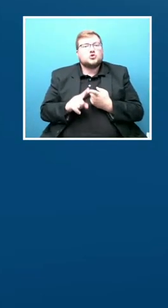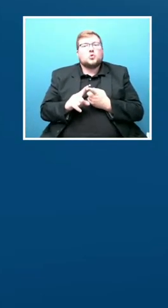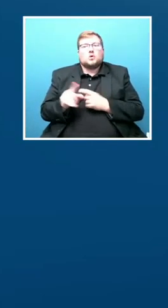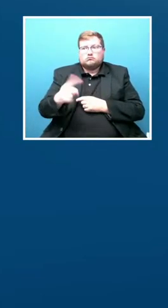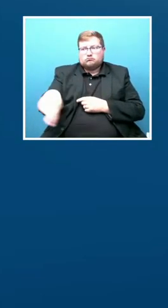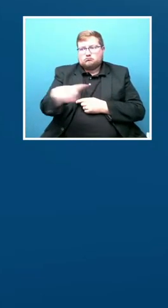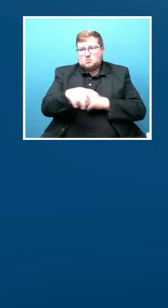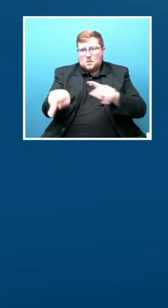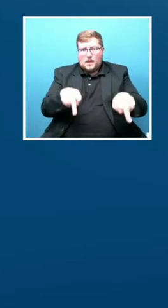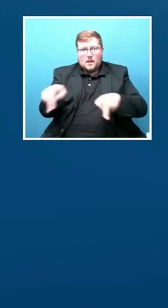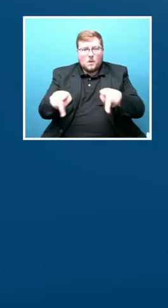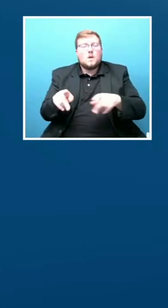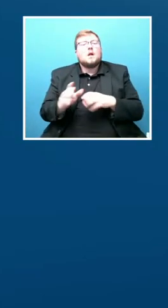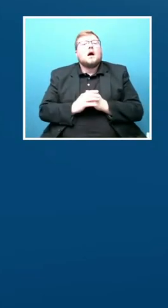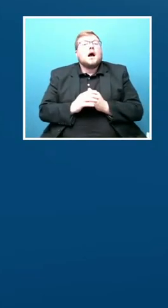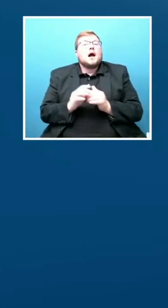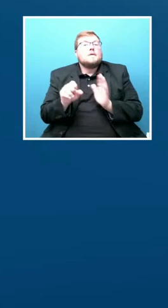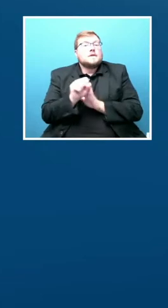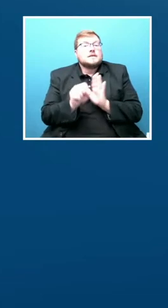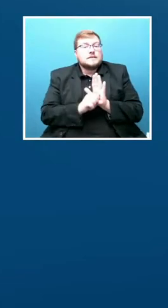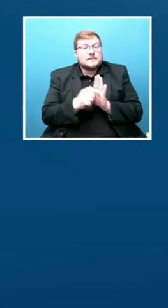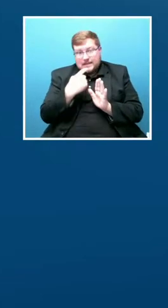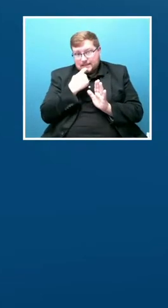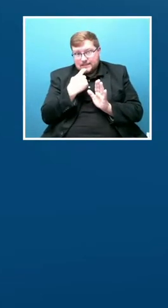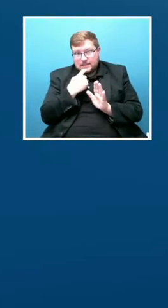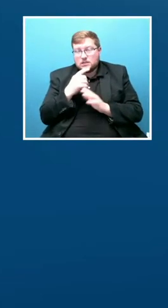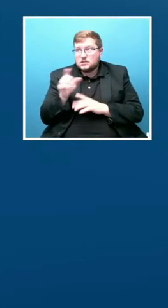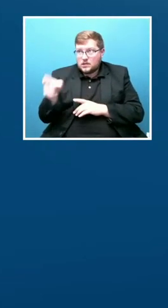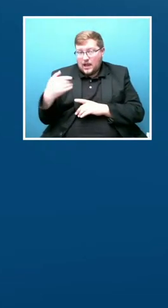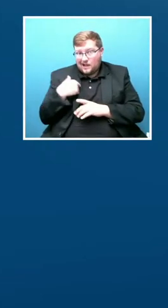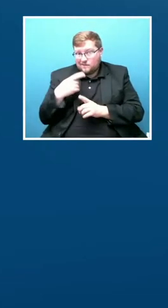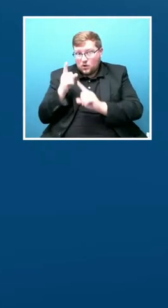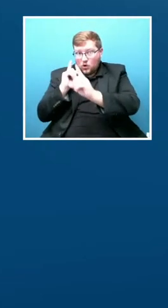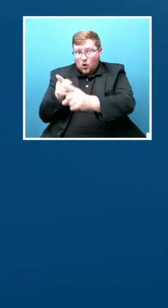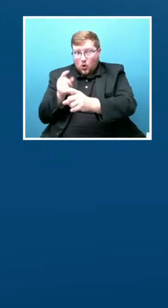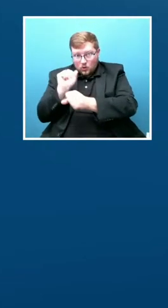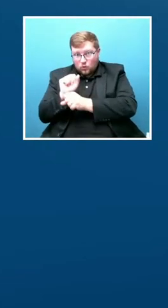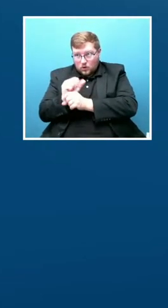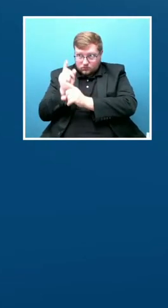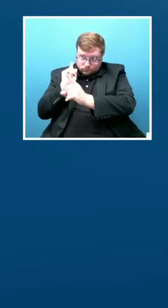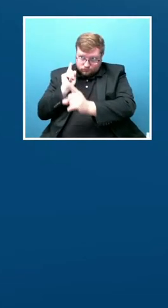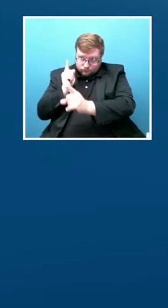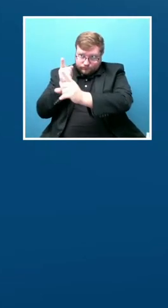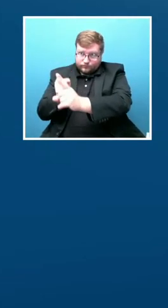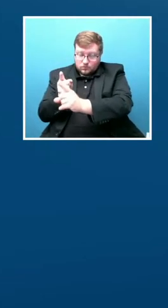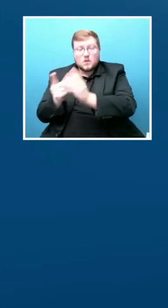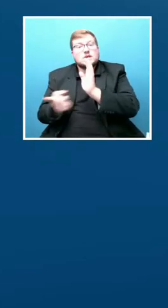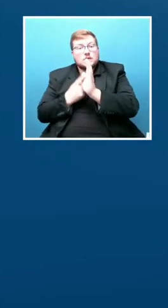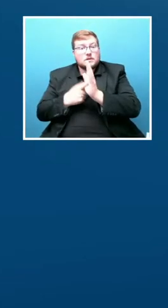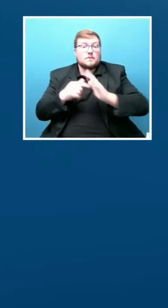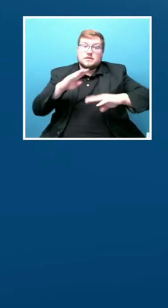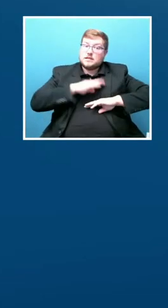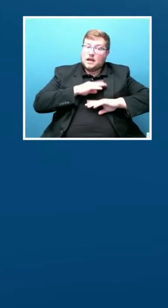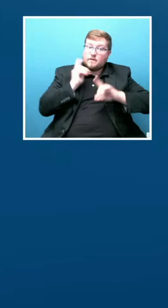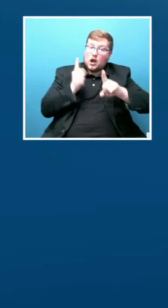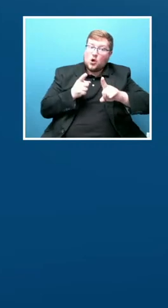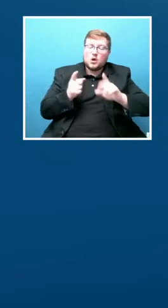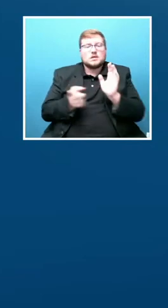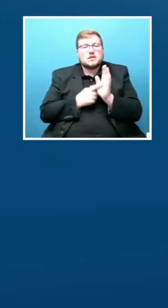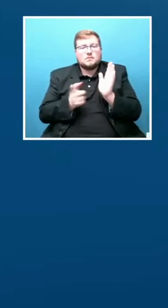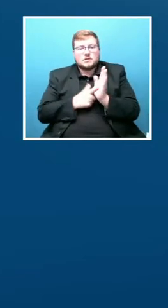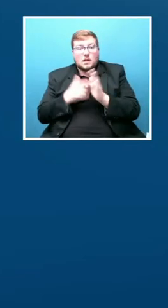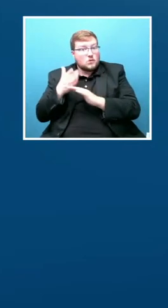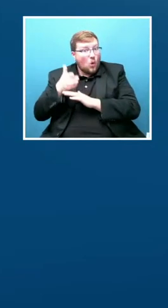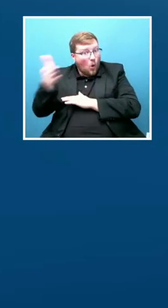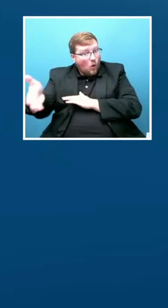the state party sees that as a goal, and they work to achieve those goals. Sometimes they meet them, sometimes they exceed them,